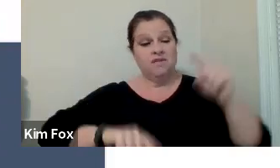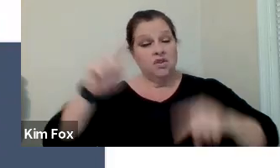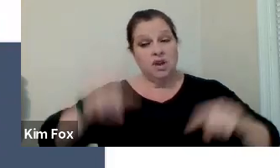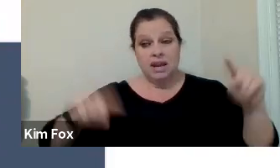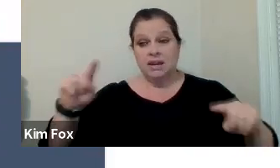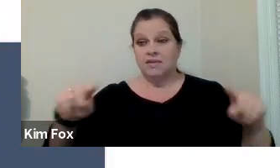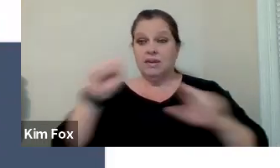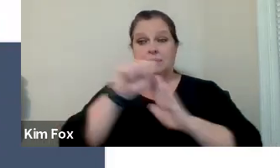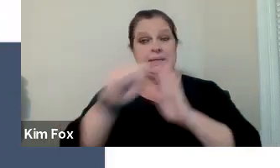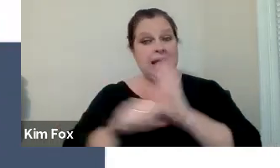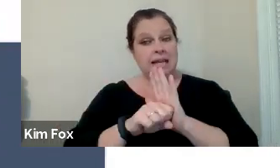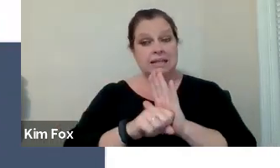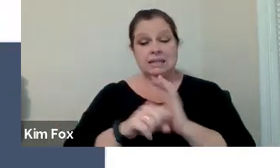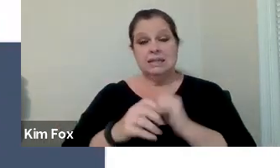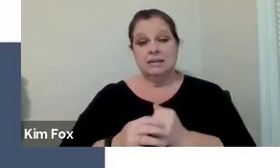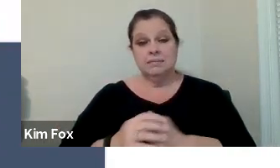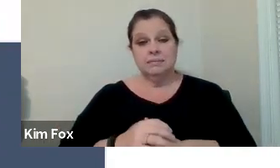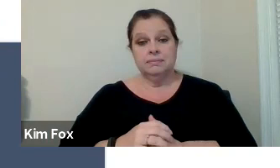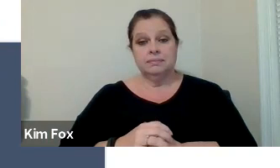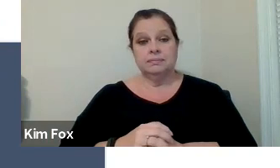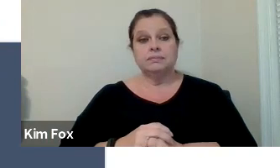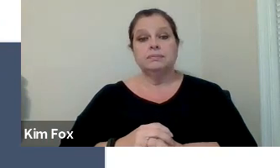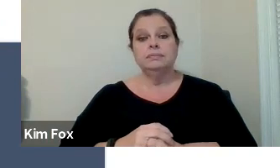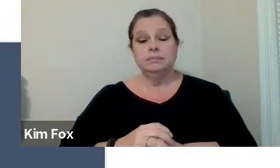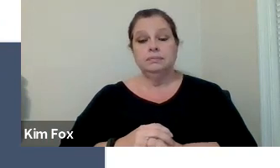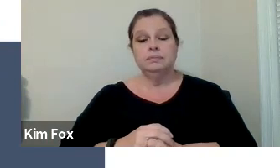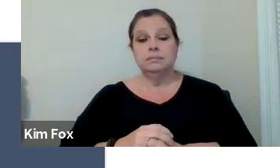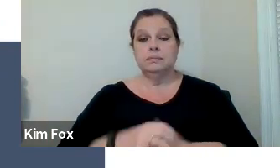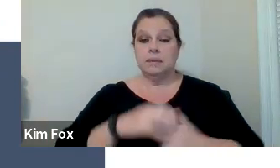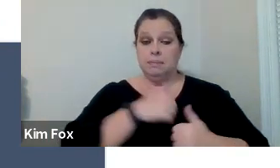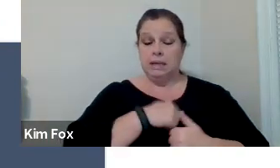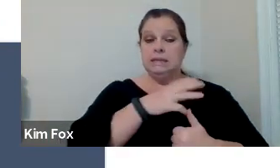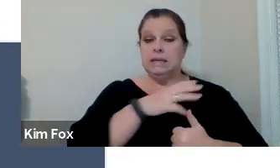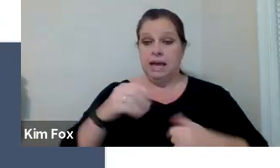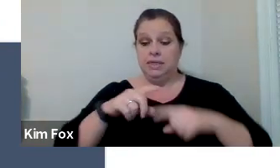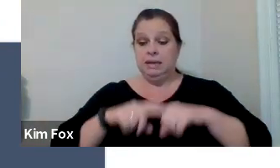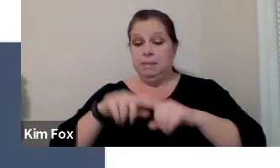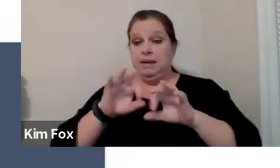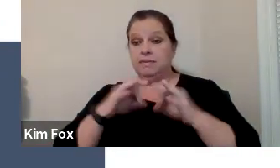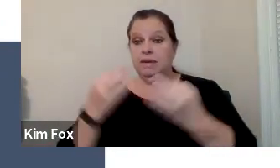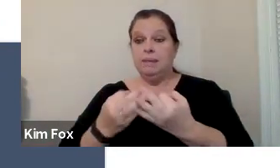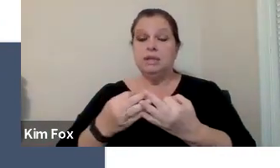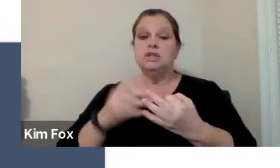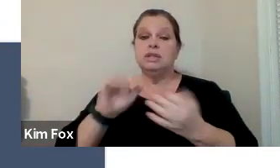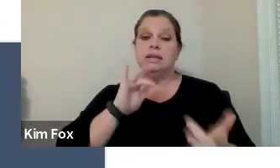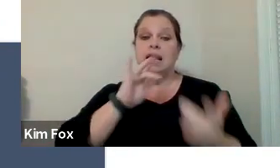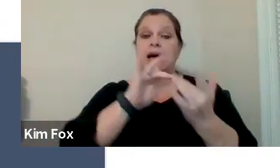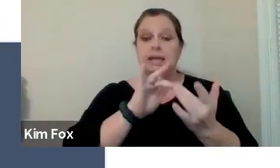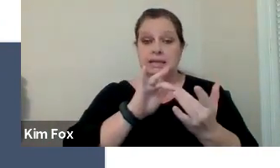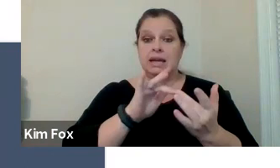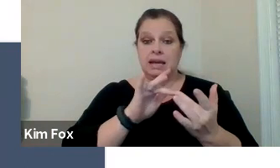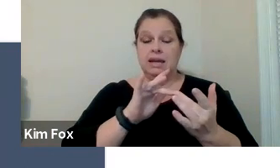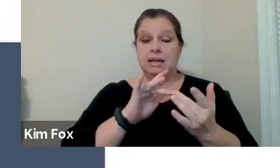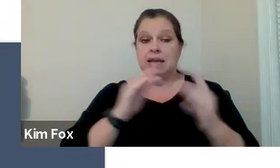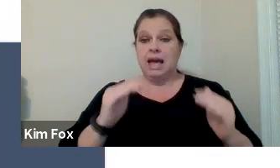from state to state. Veterans and/or their dependents should contact not only their State Department of Veteran